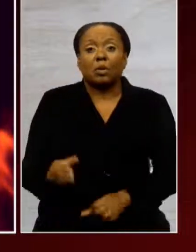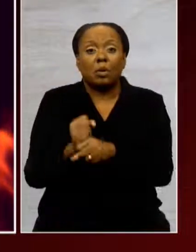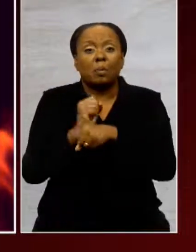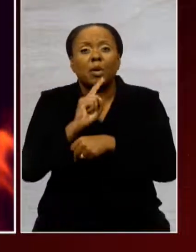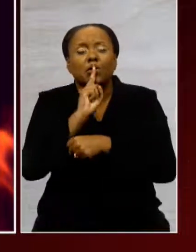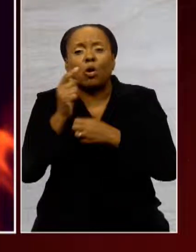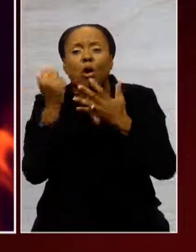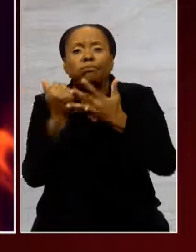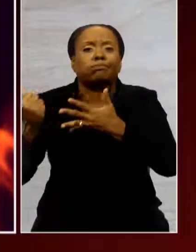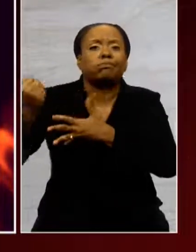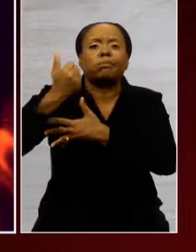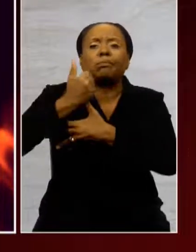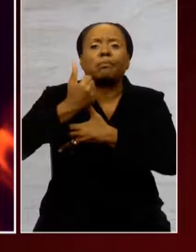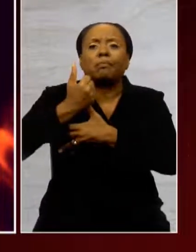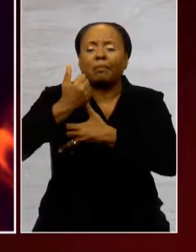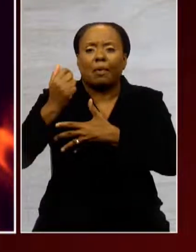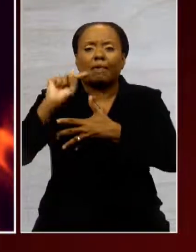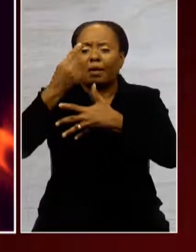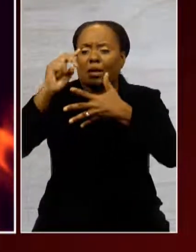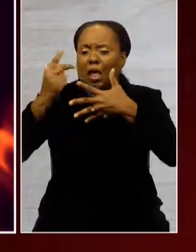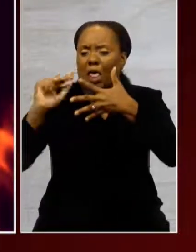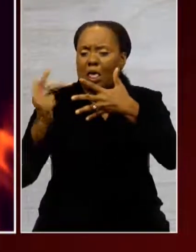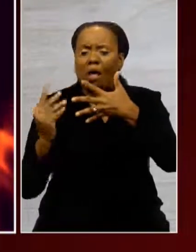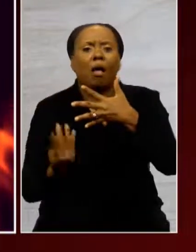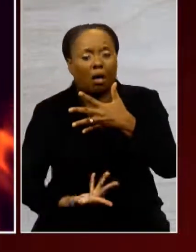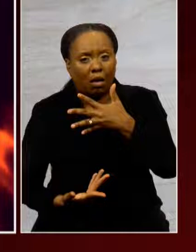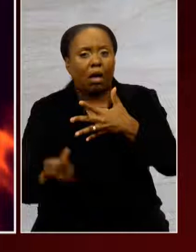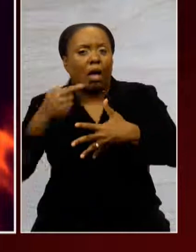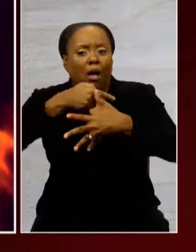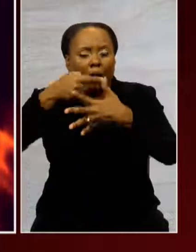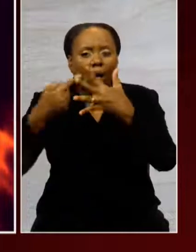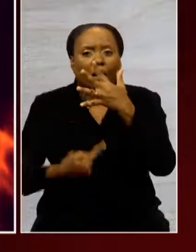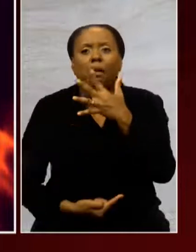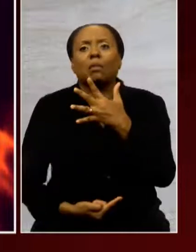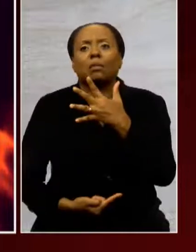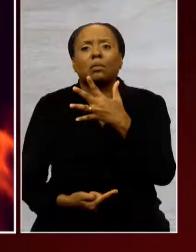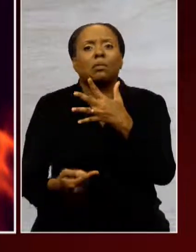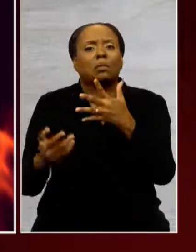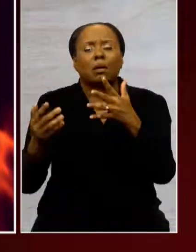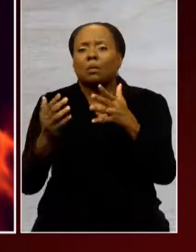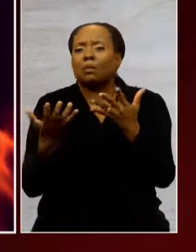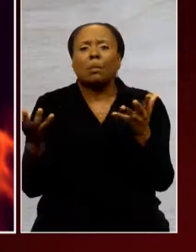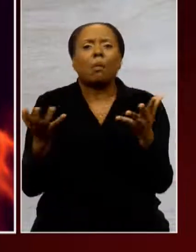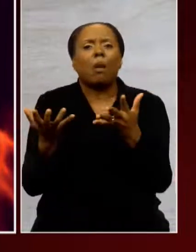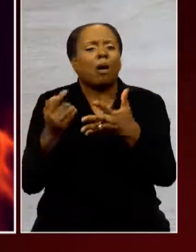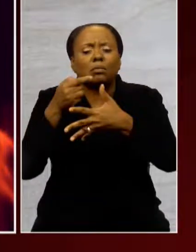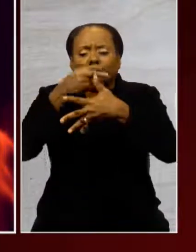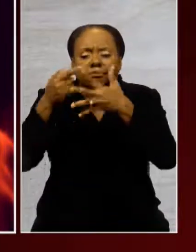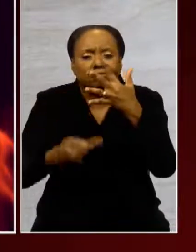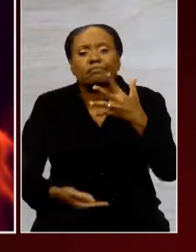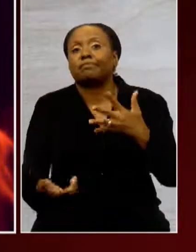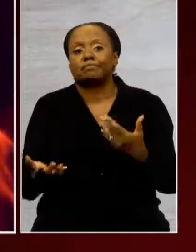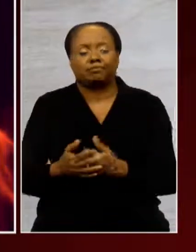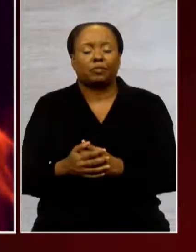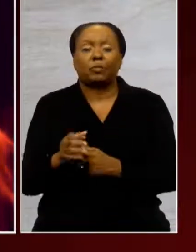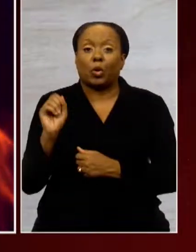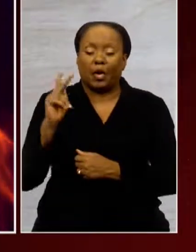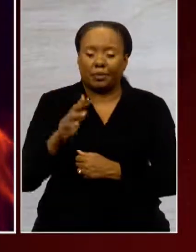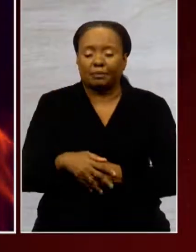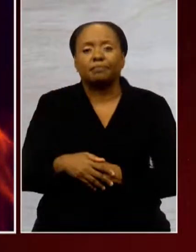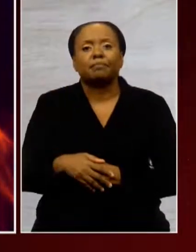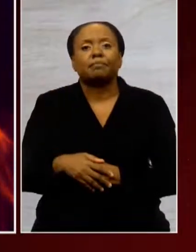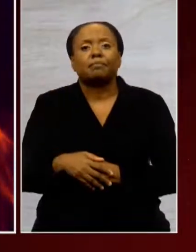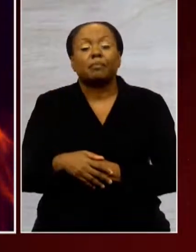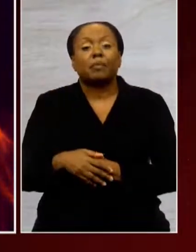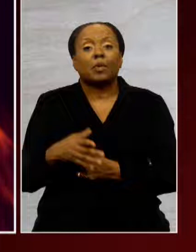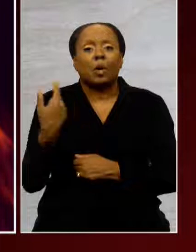deal with the priority areas, and you'll find out a lot about what those exactly were. There were town hall meetings as well, so that